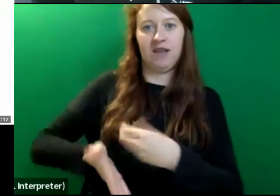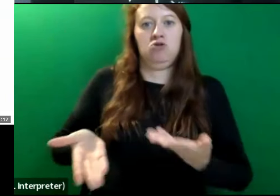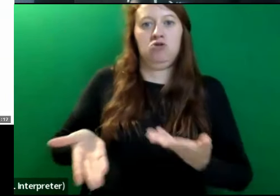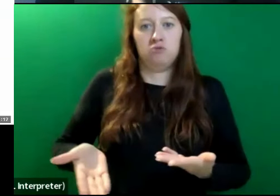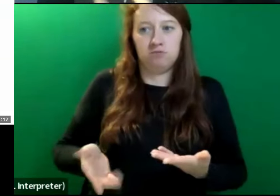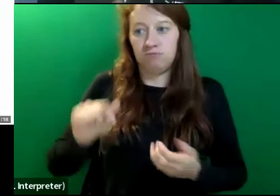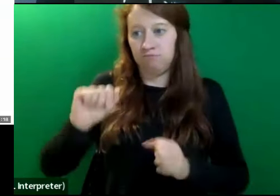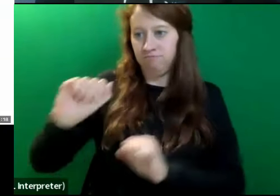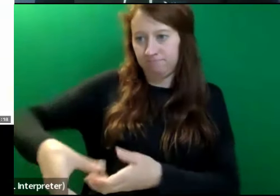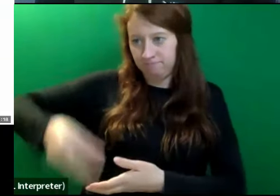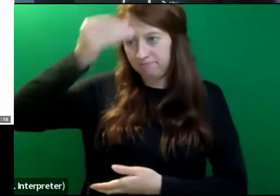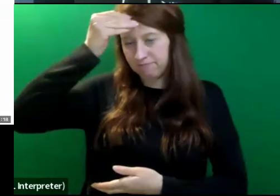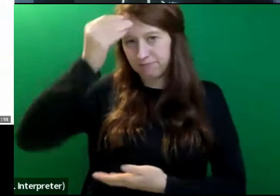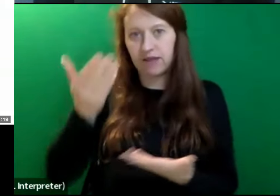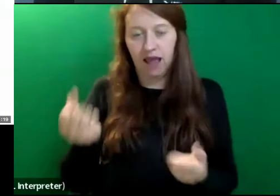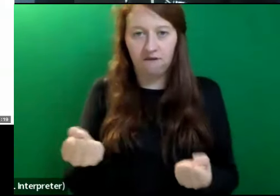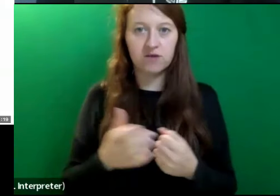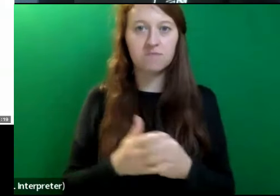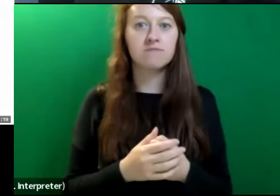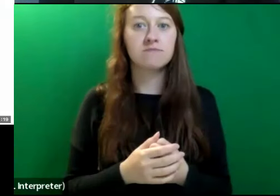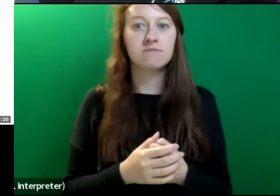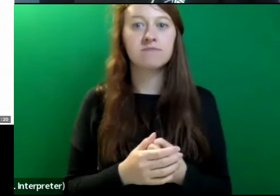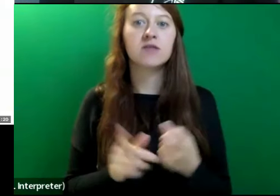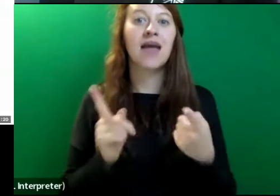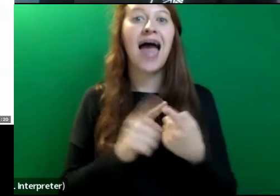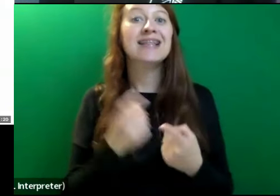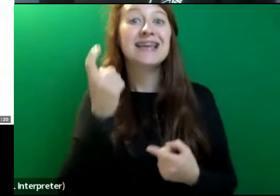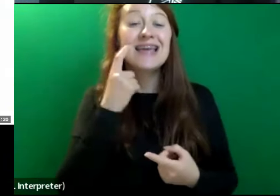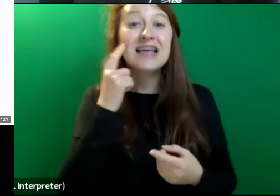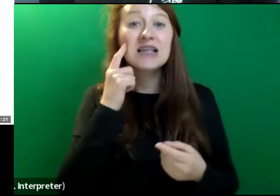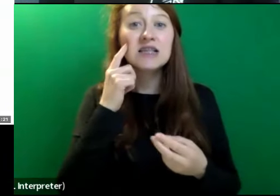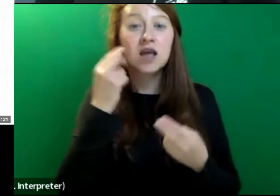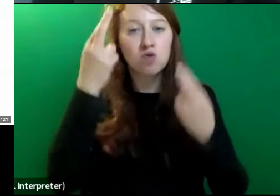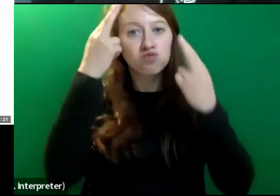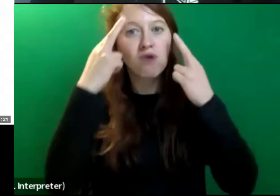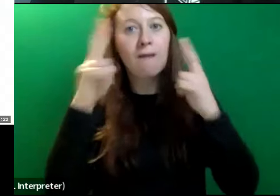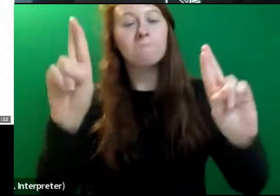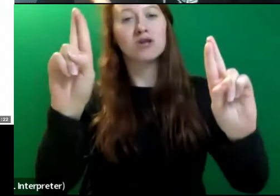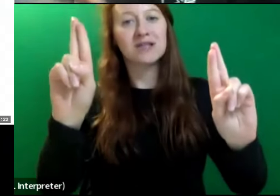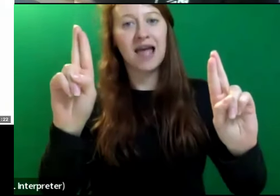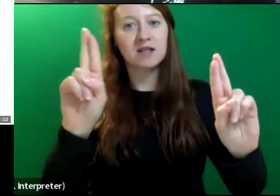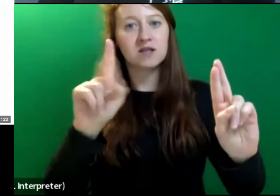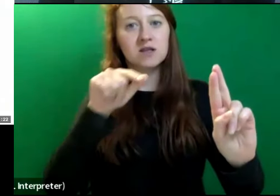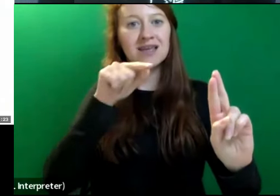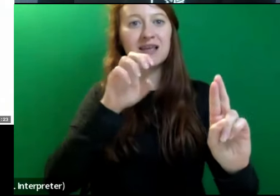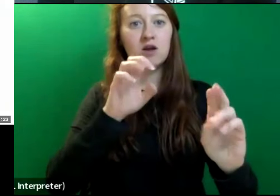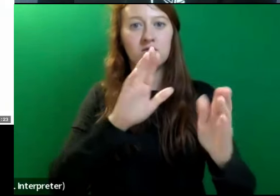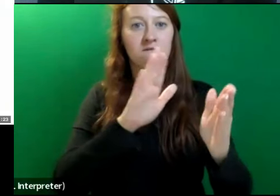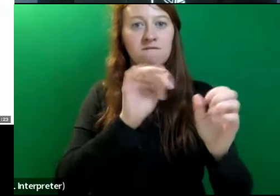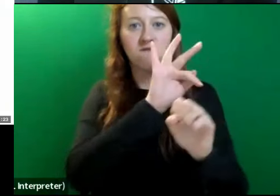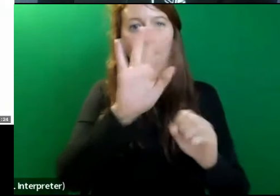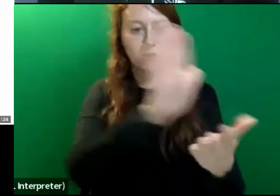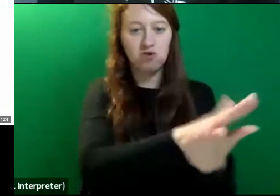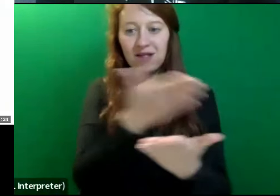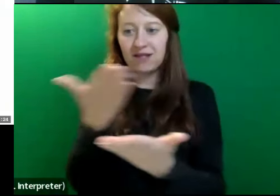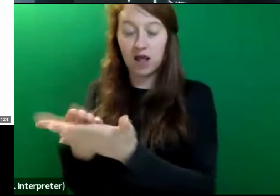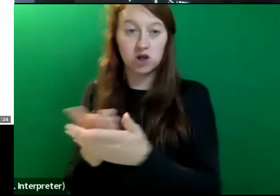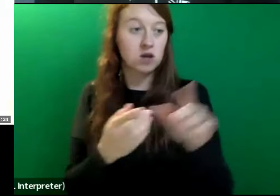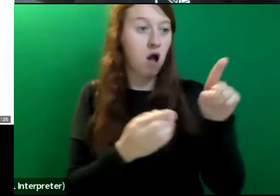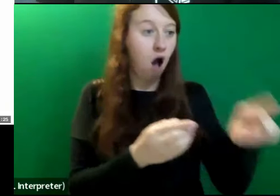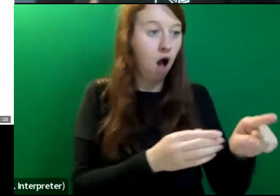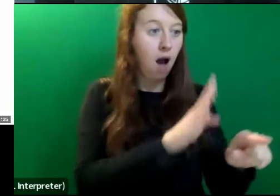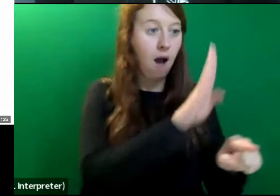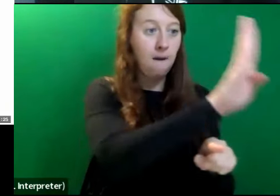to represent computationally as well. So if you're going to translate from the English word book to ISL for